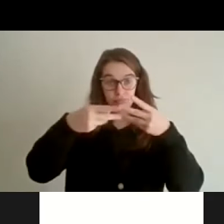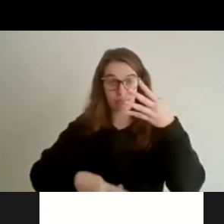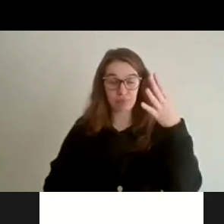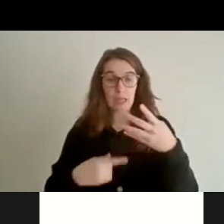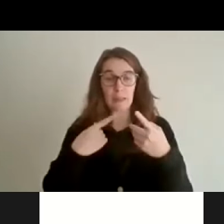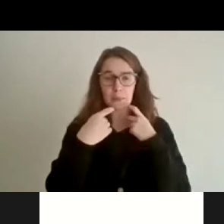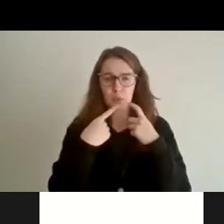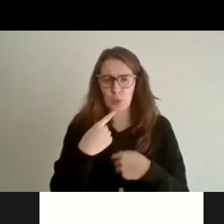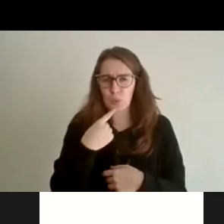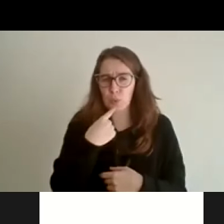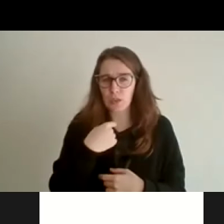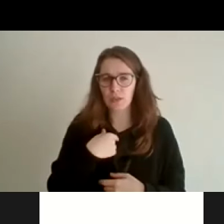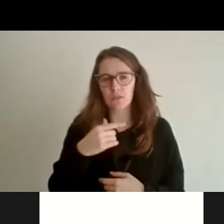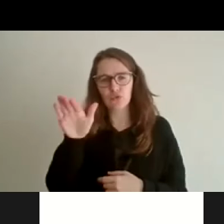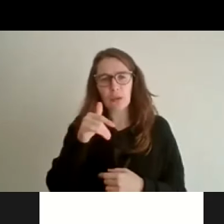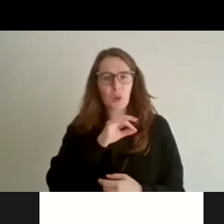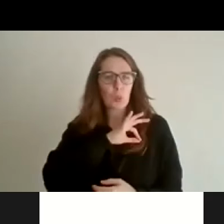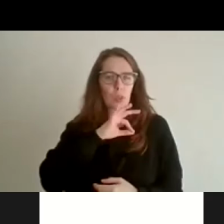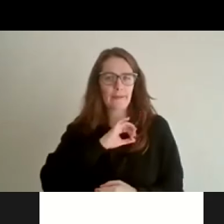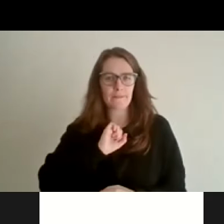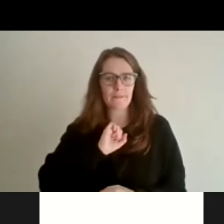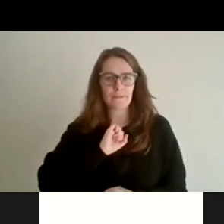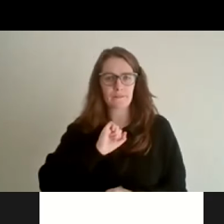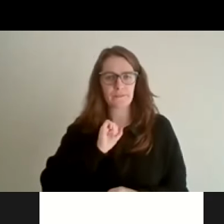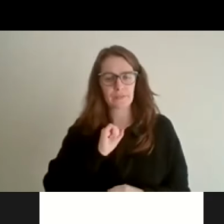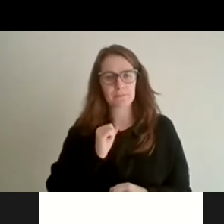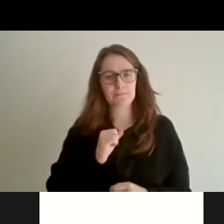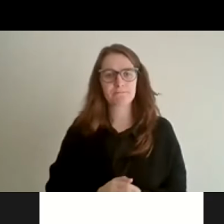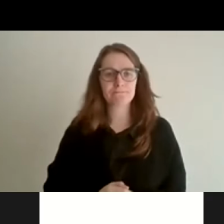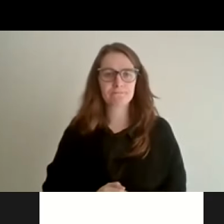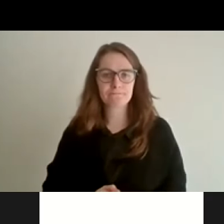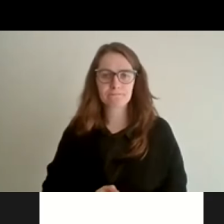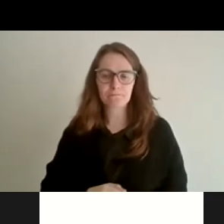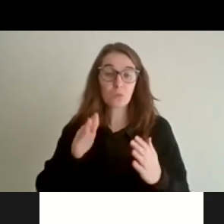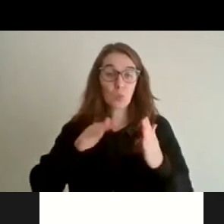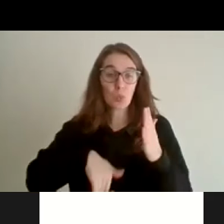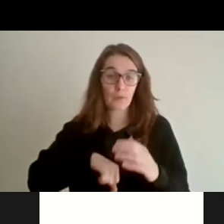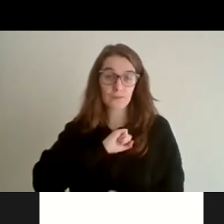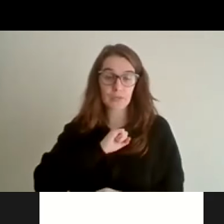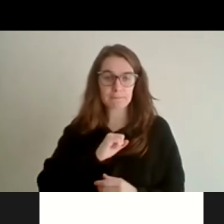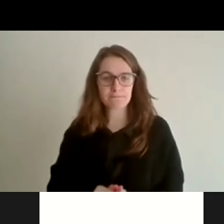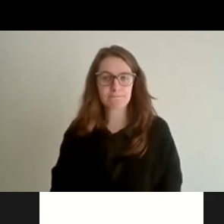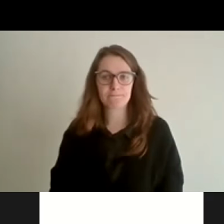I will hand over to Shoshana, who will be in charge of the Q&A.